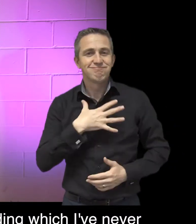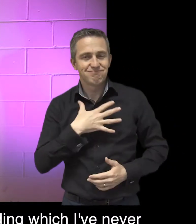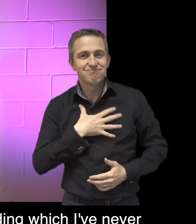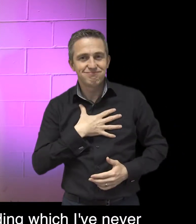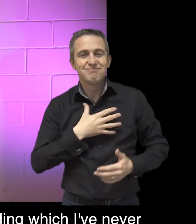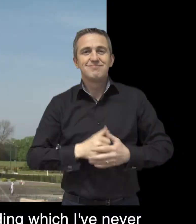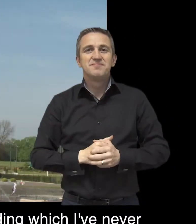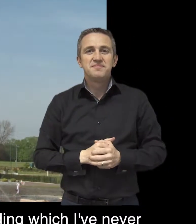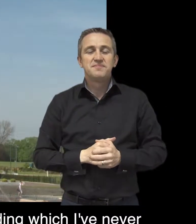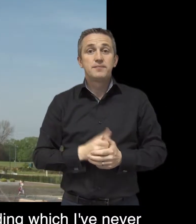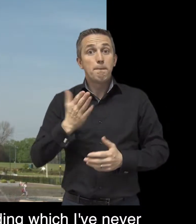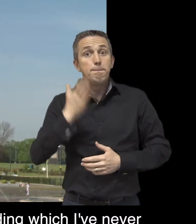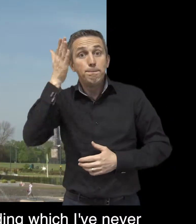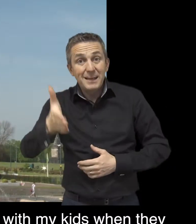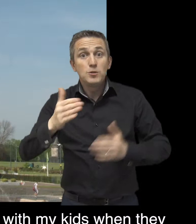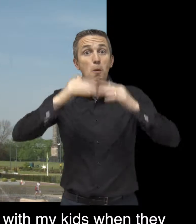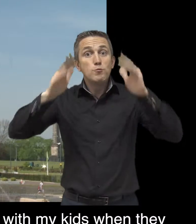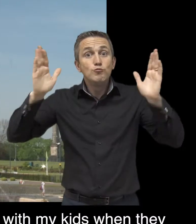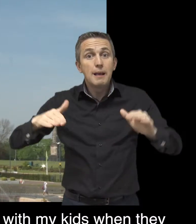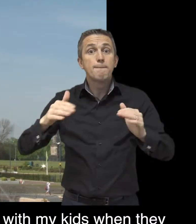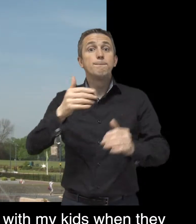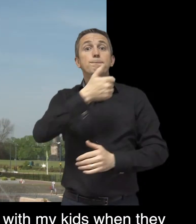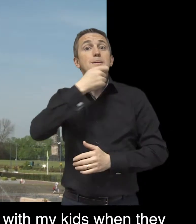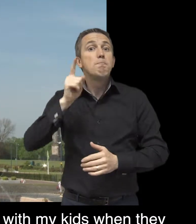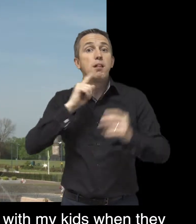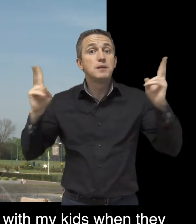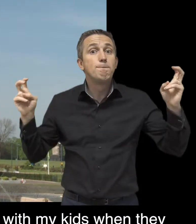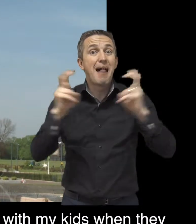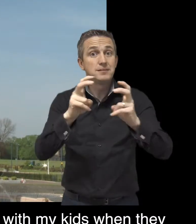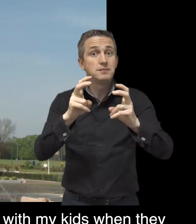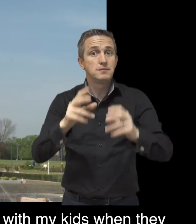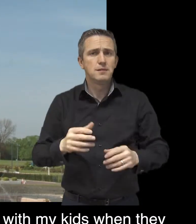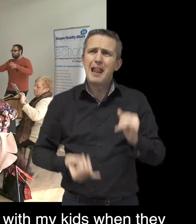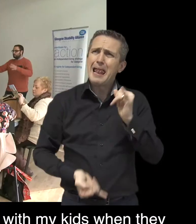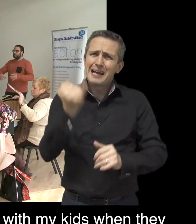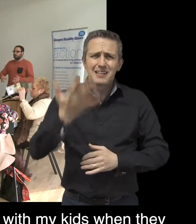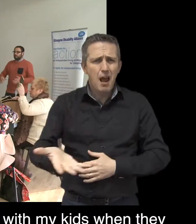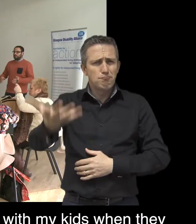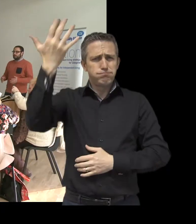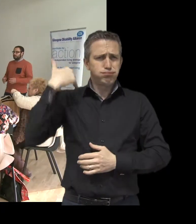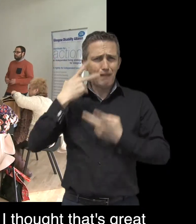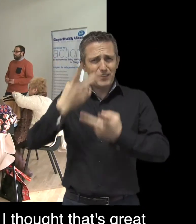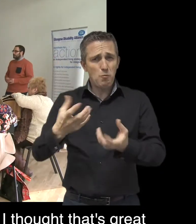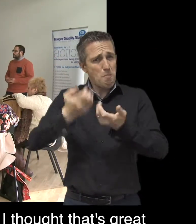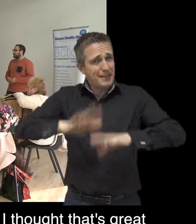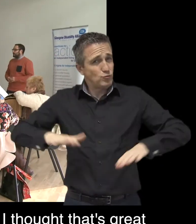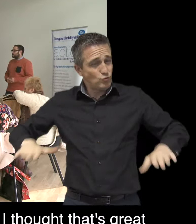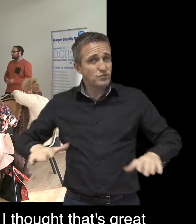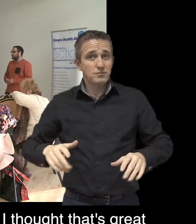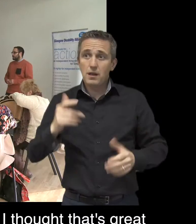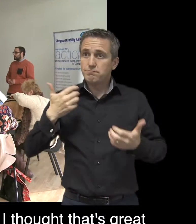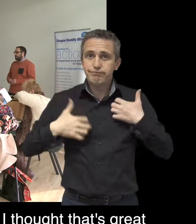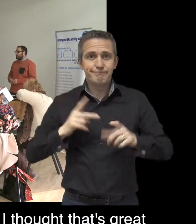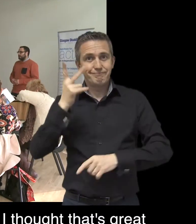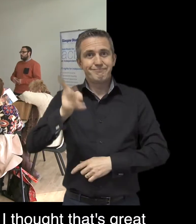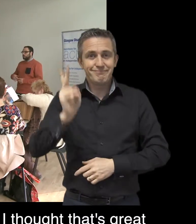have been to People's Palace, which the last time I was there was with my kids when they were younger. And when My Choices came along, I thought, well, that's